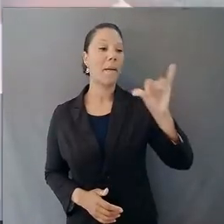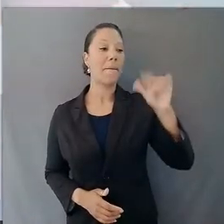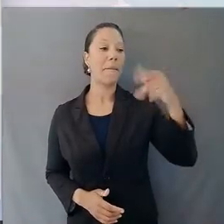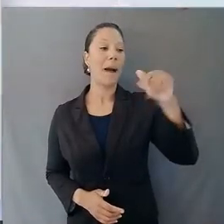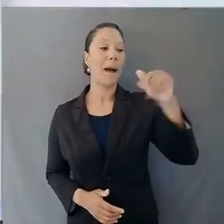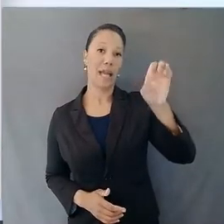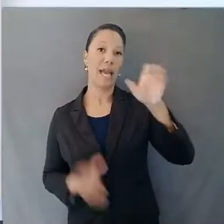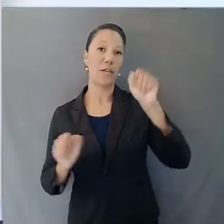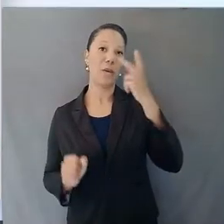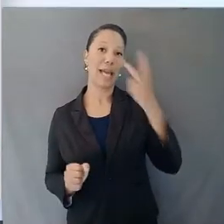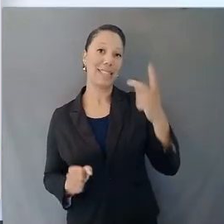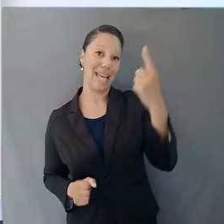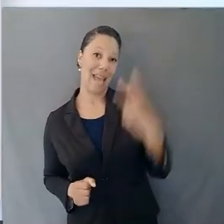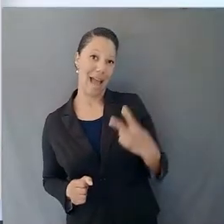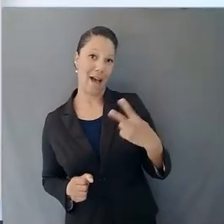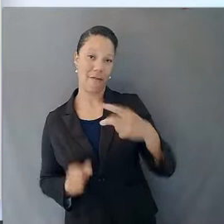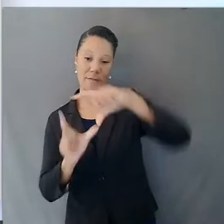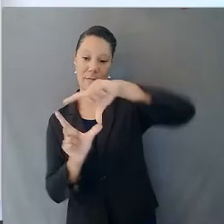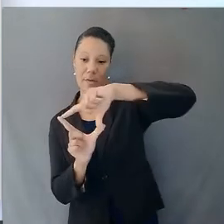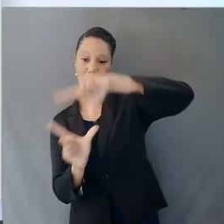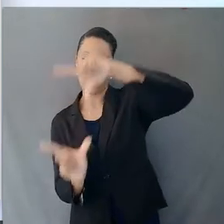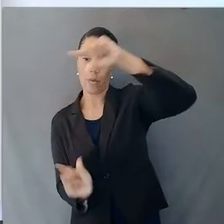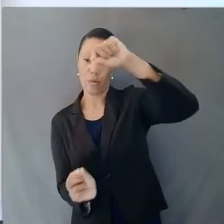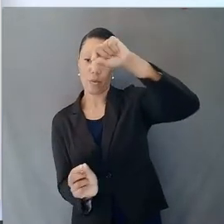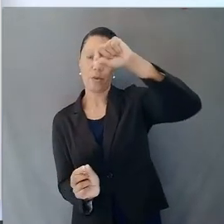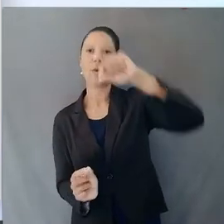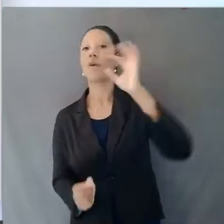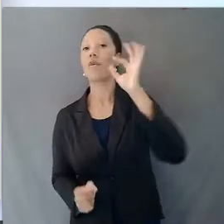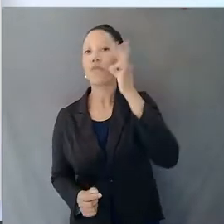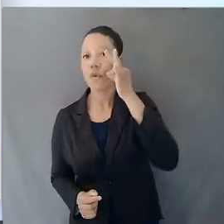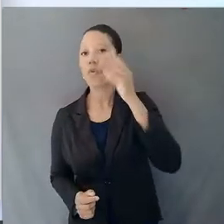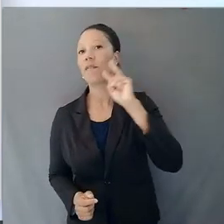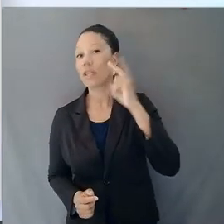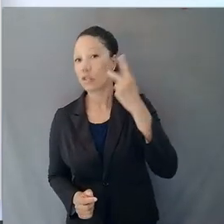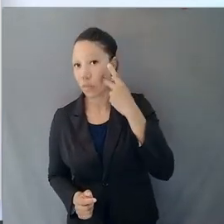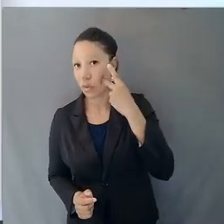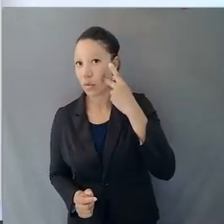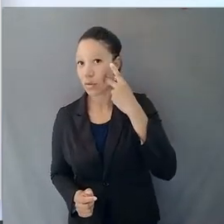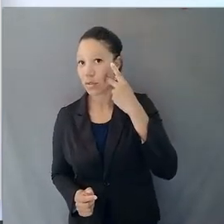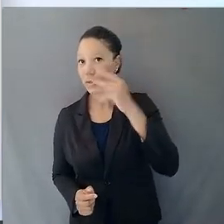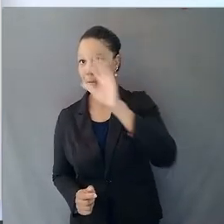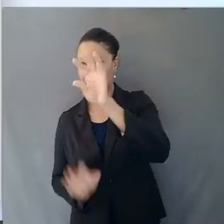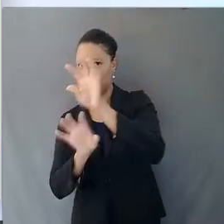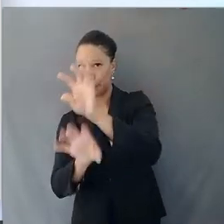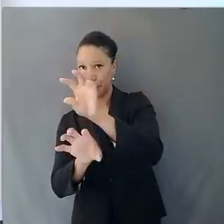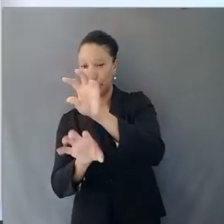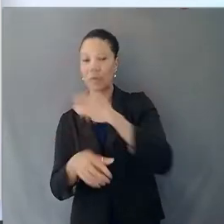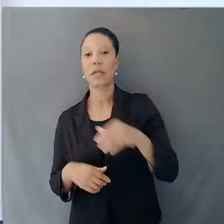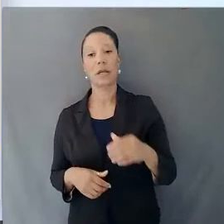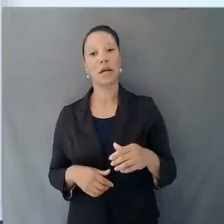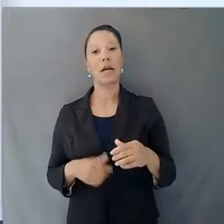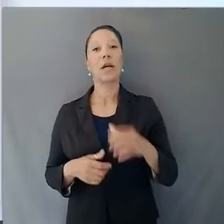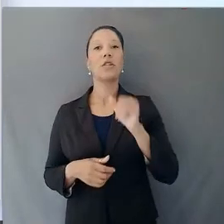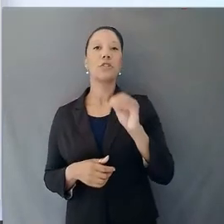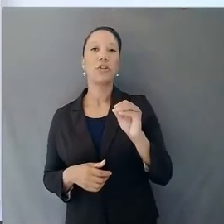and vegetables, and they put both of those on the same side of the plate together because a lot of the vitamins that are in the fruit group are in the vegetable group,